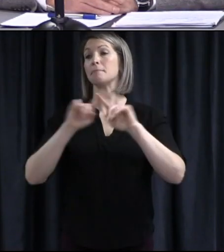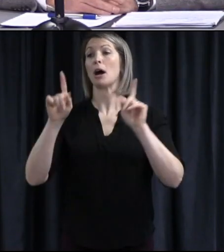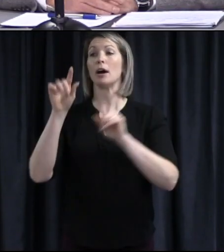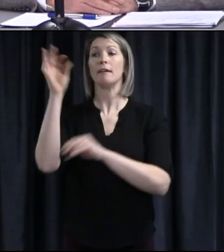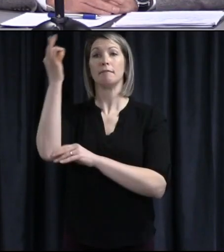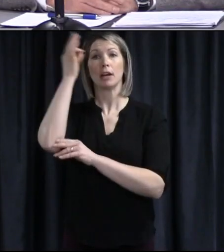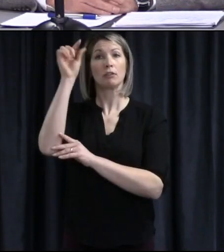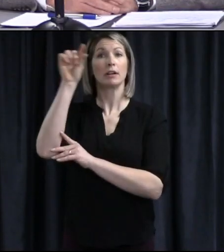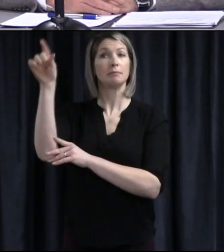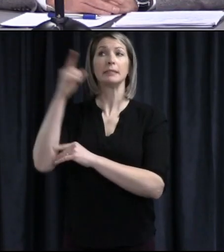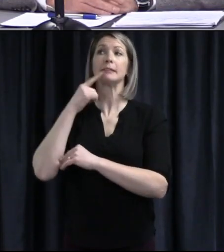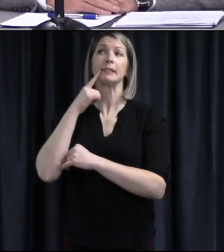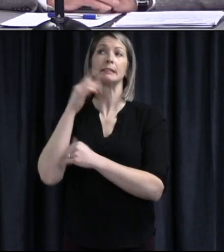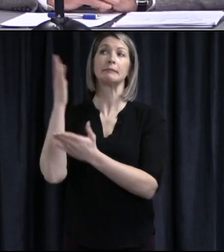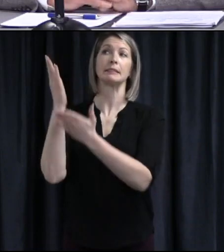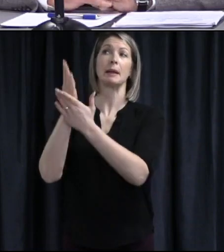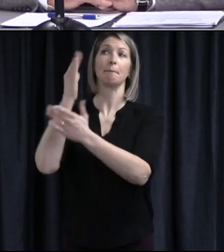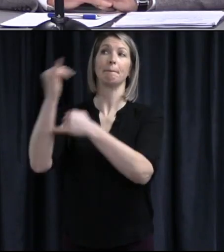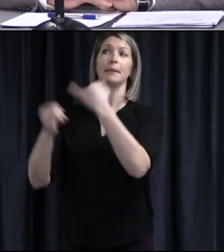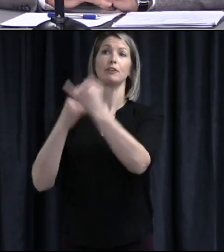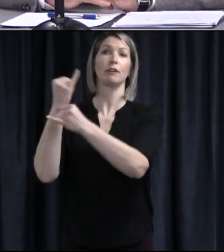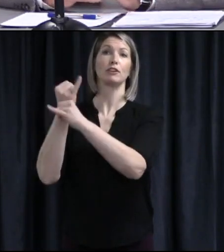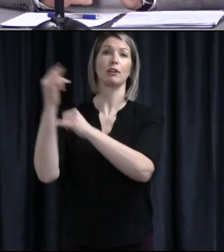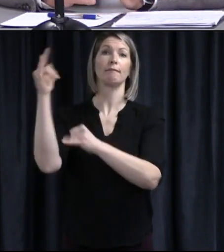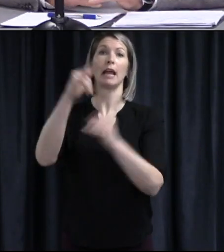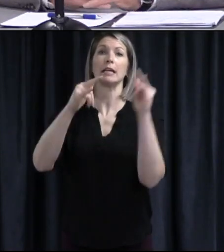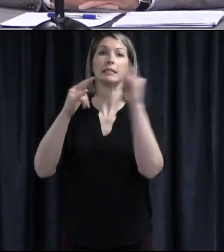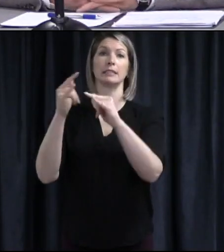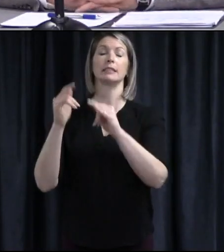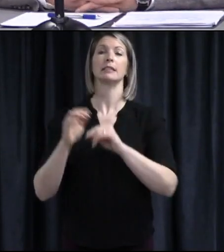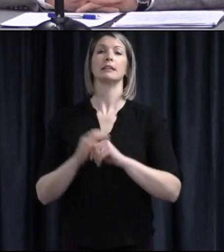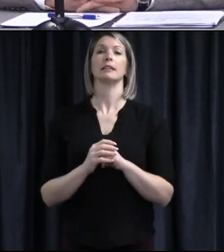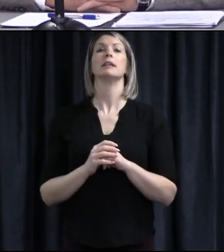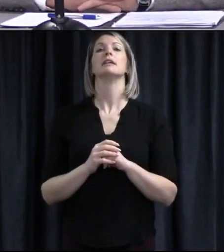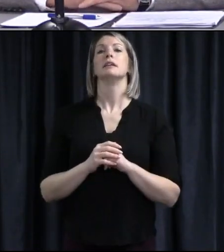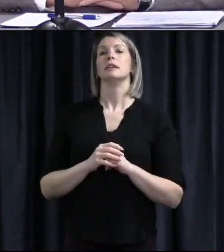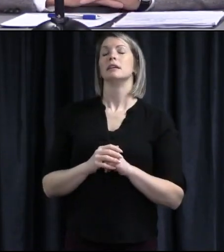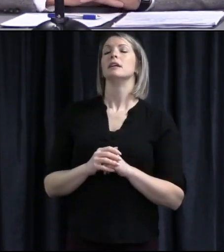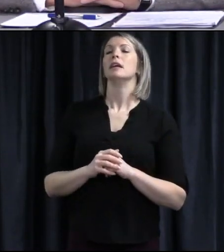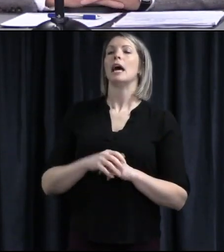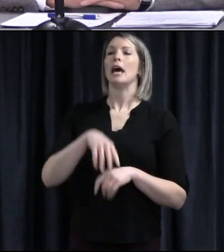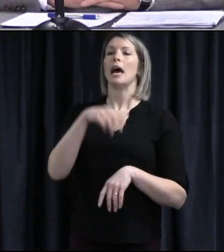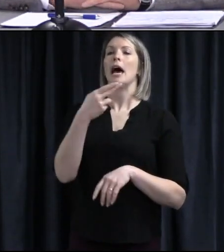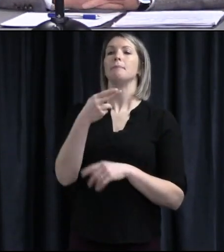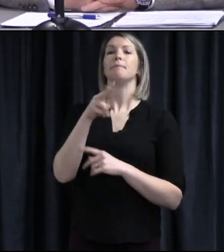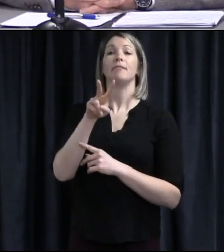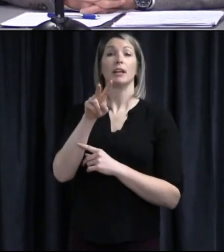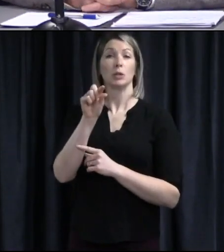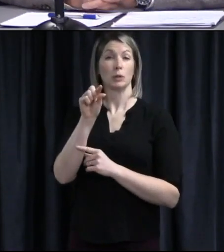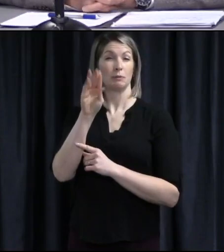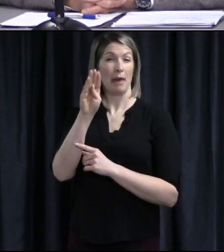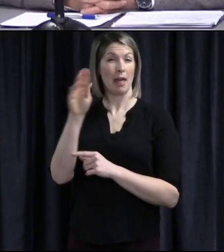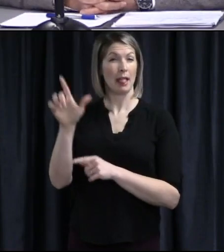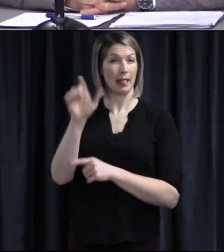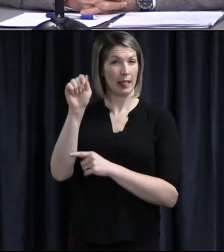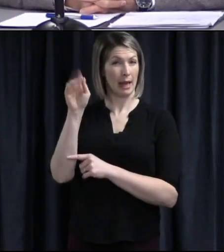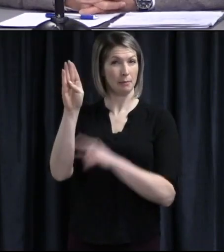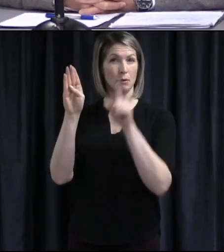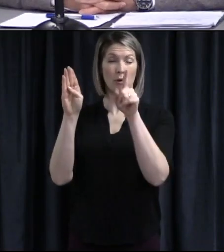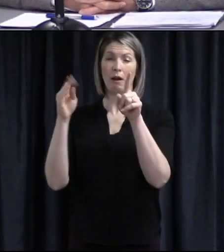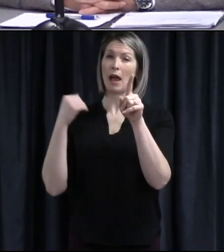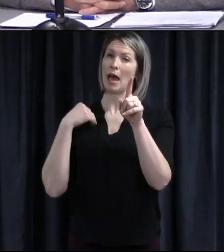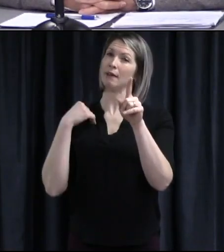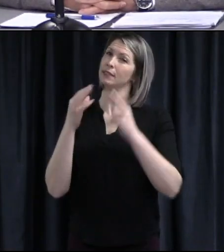airports? So places like Happy Valley Goose Bay has a role to play in national security. They've been doing this for many, many